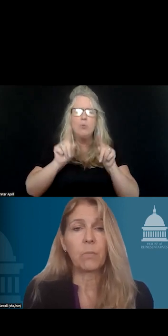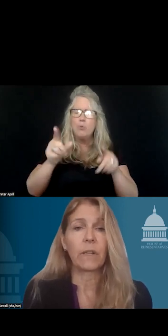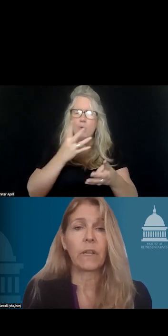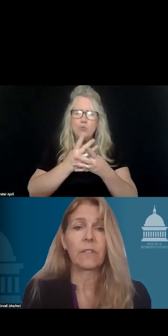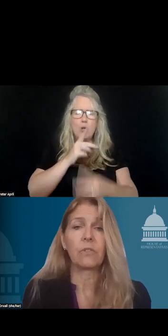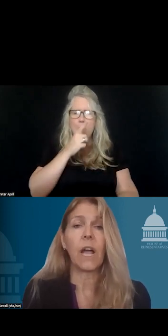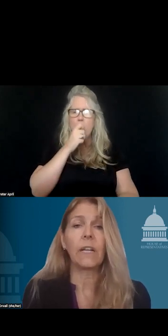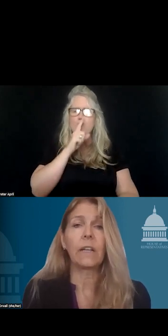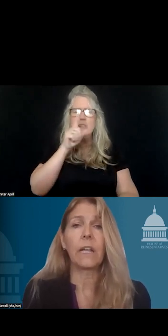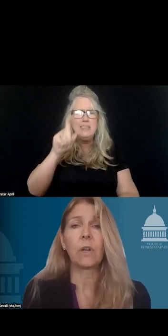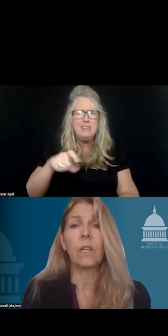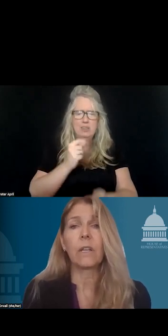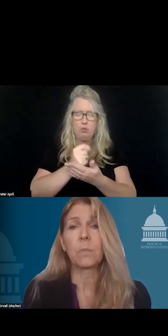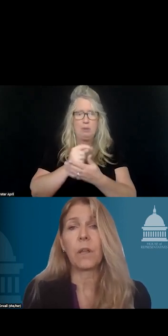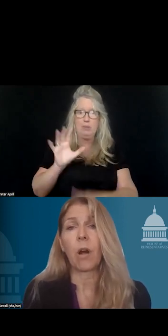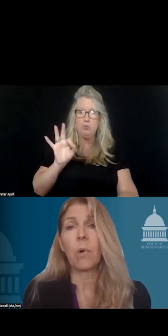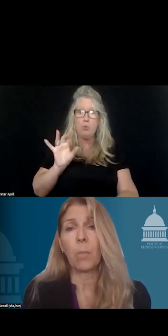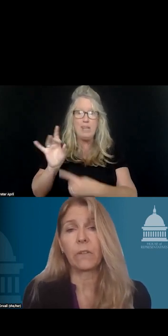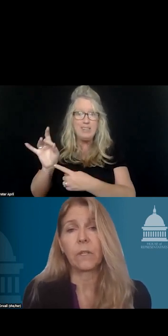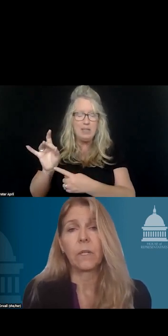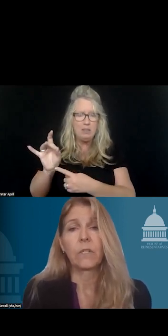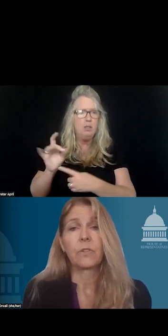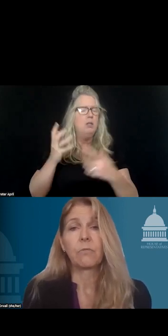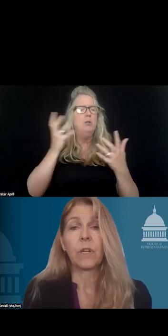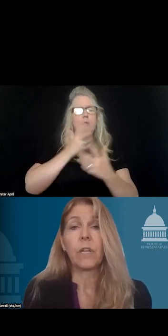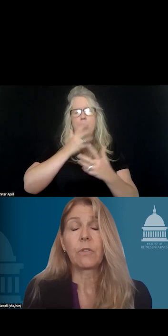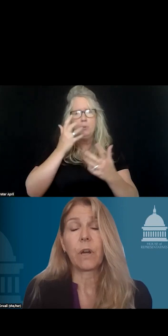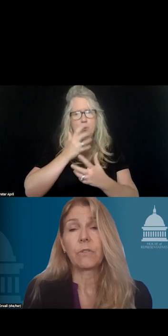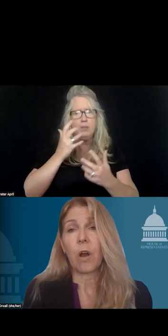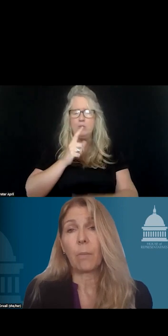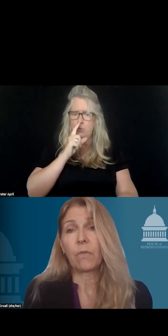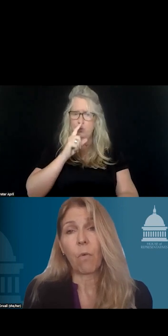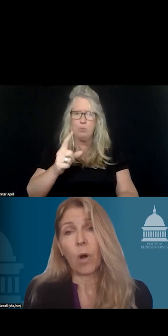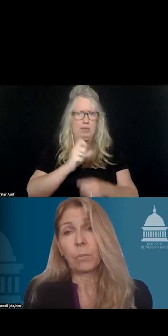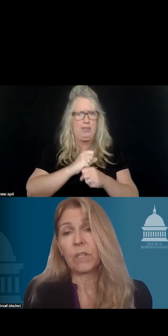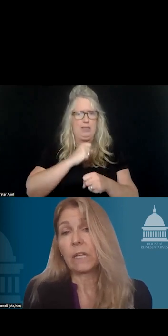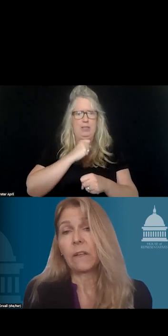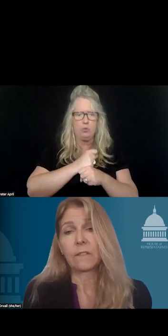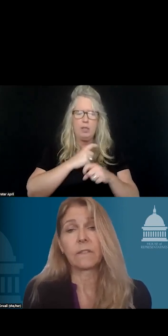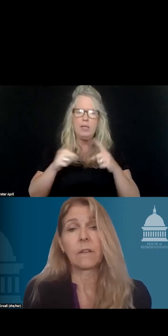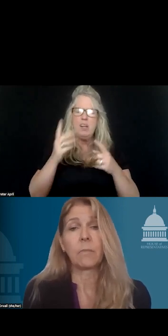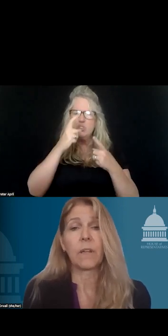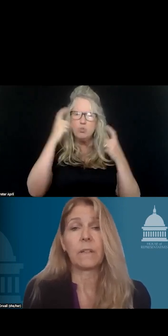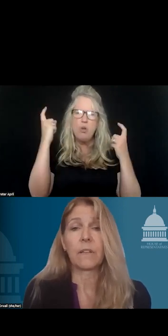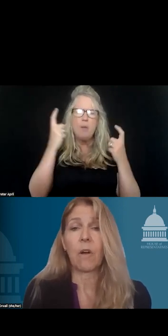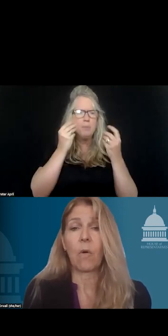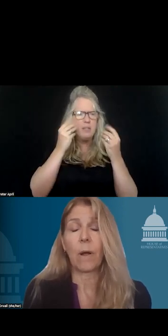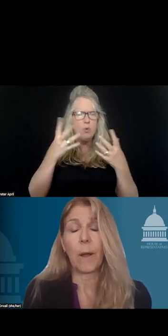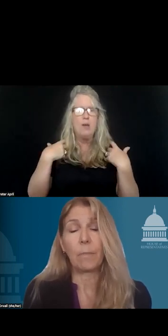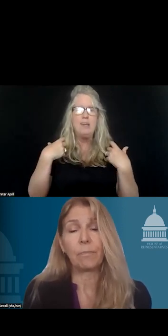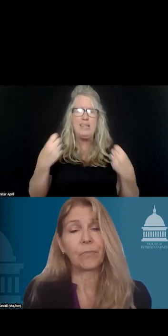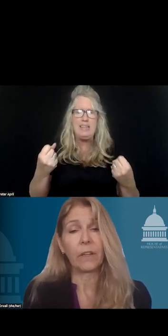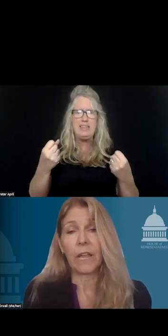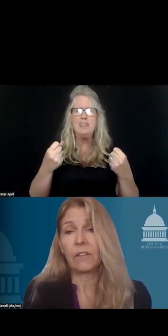need treatment. And so 988 really has been our moment to really create a trauma-informed and healing system. And